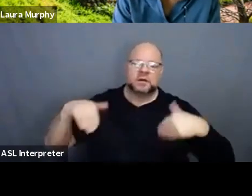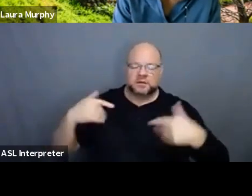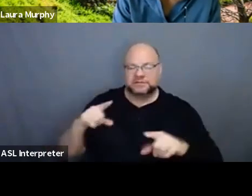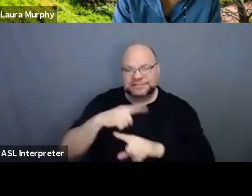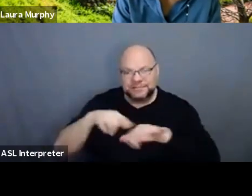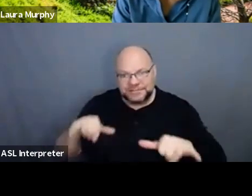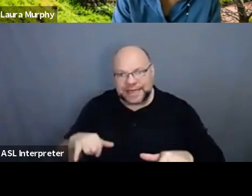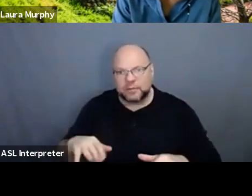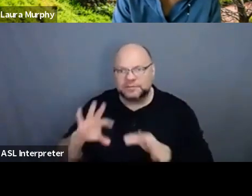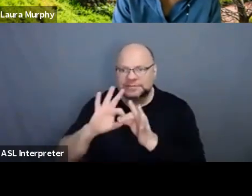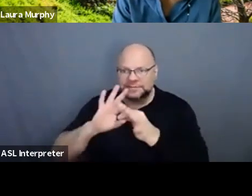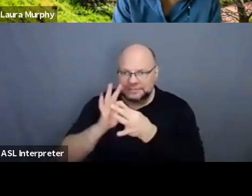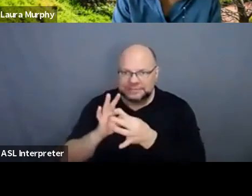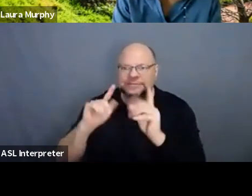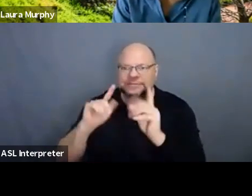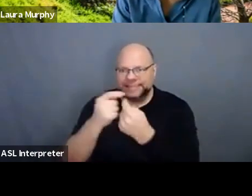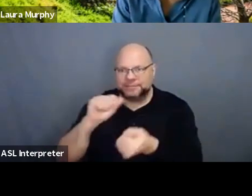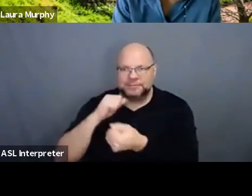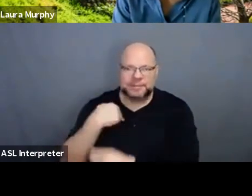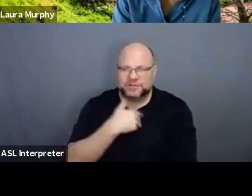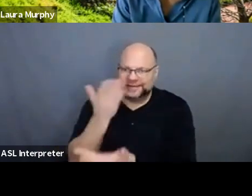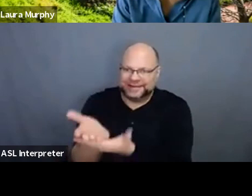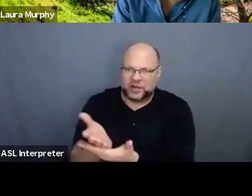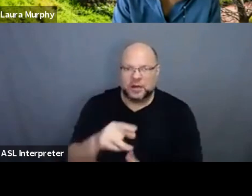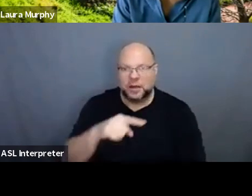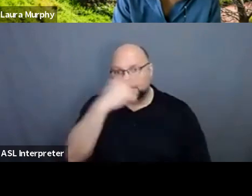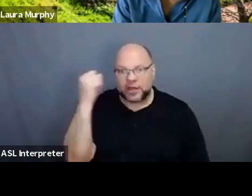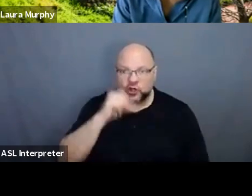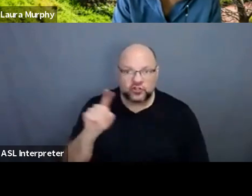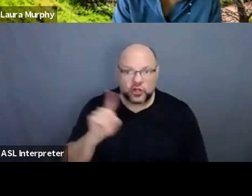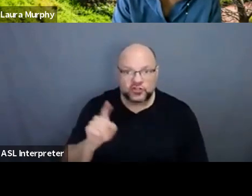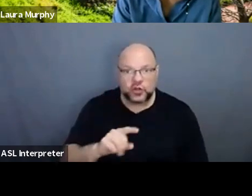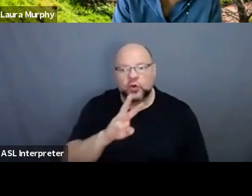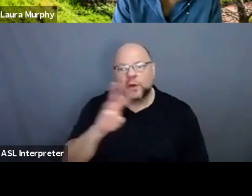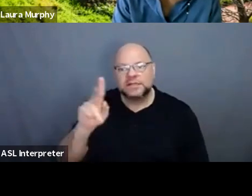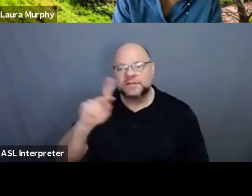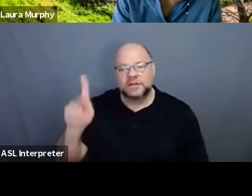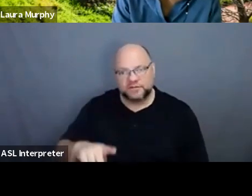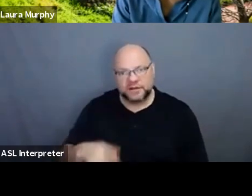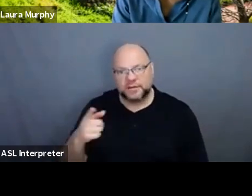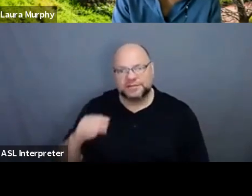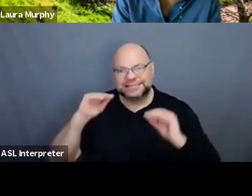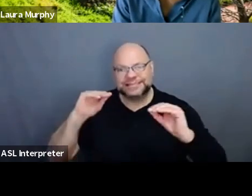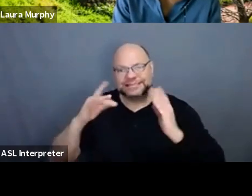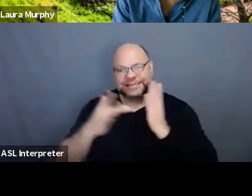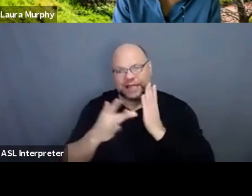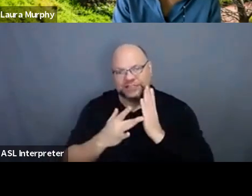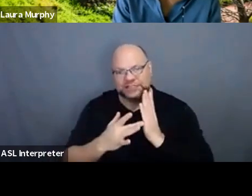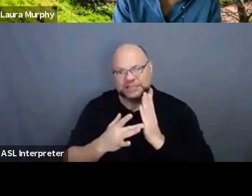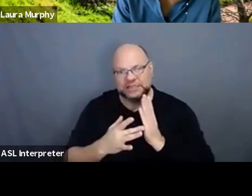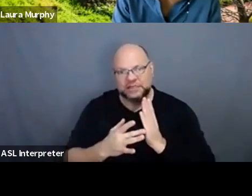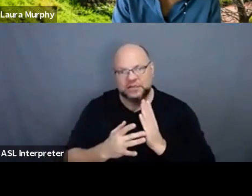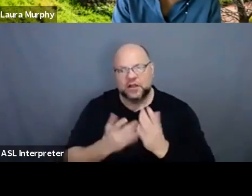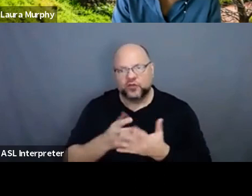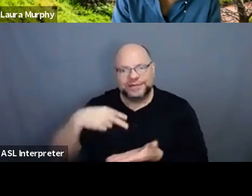we have team members that are present. I also work with Black girls in West Philadelphia to teach technology, wearable technology through